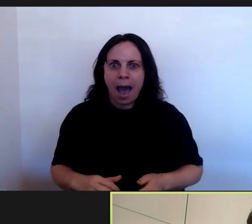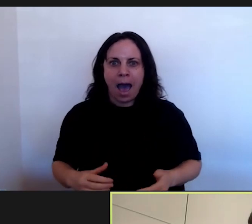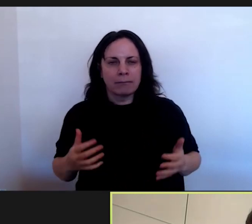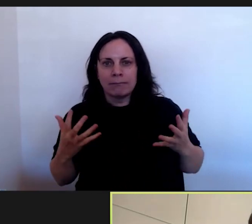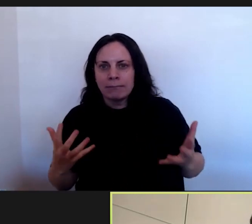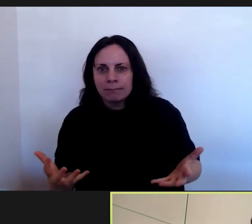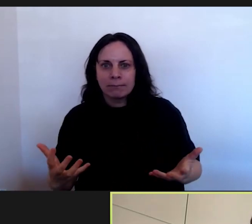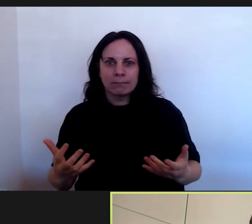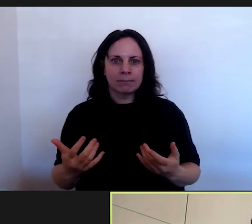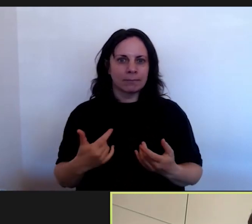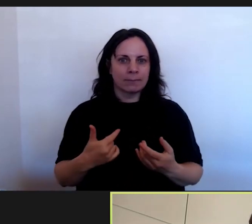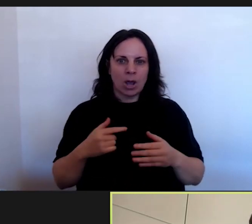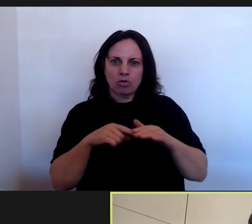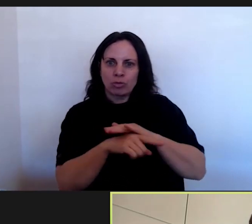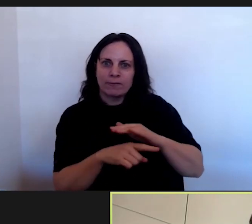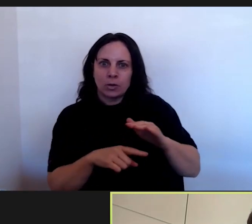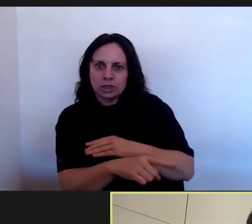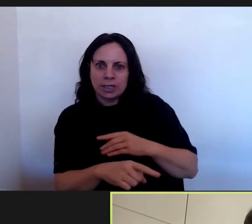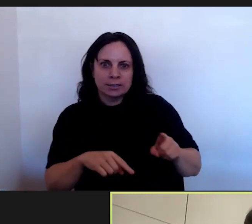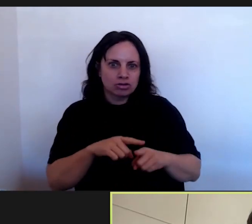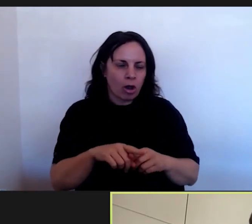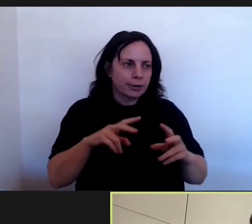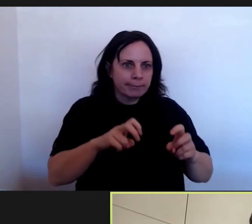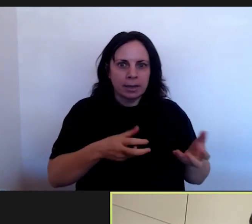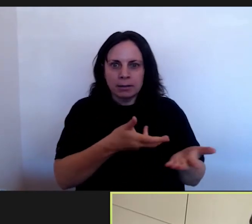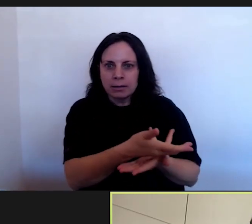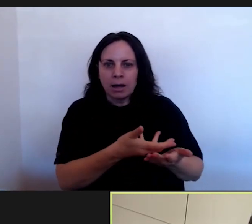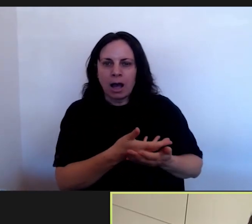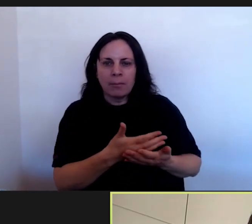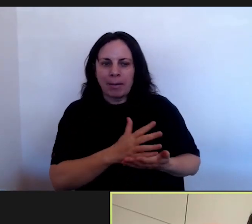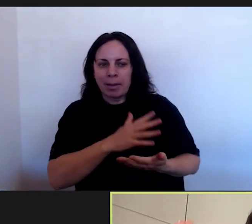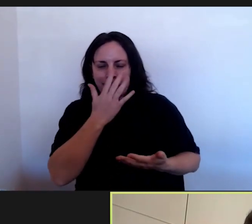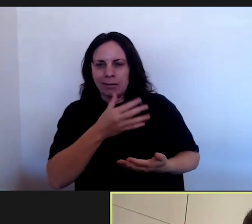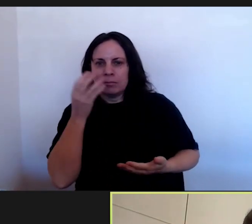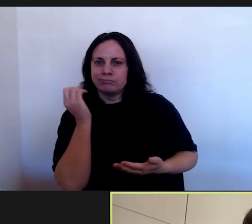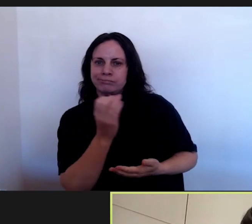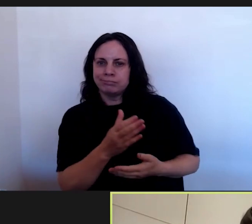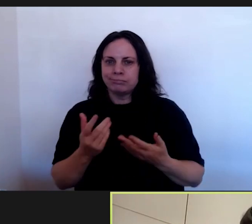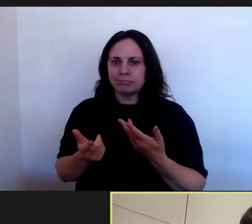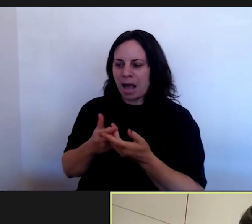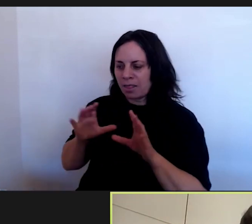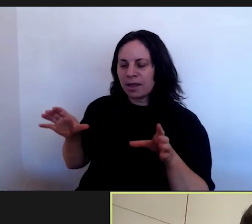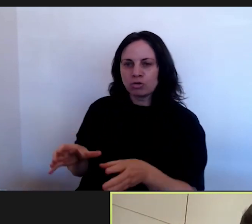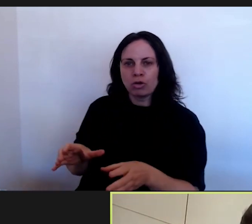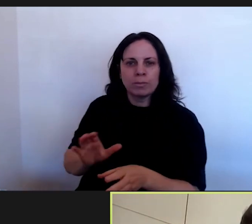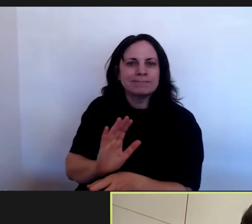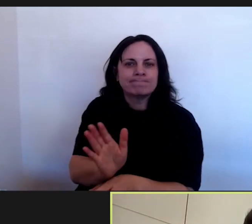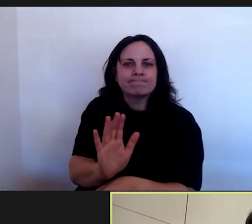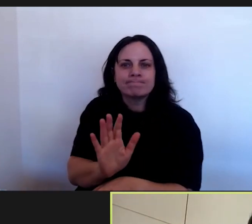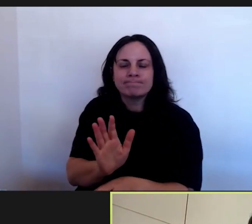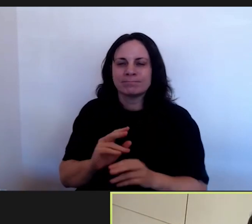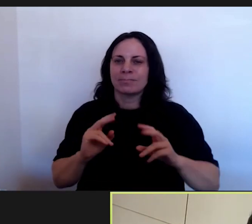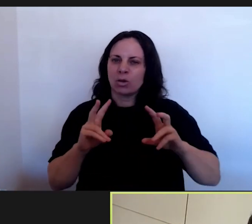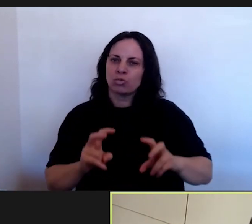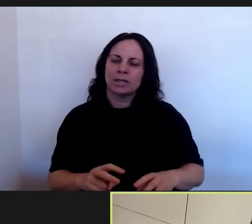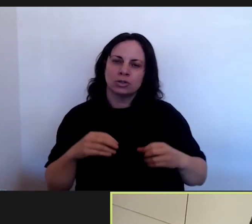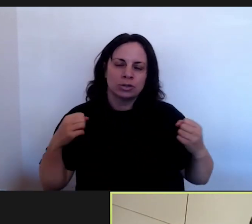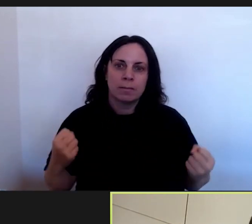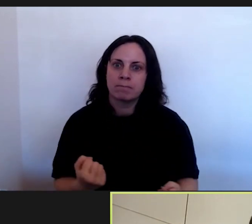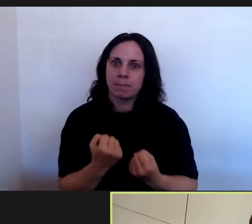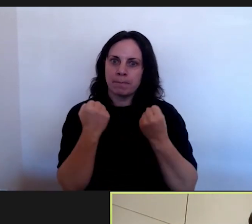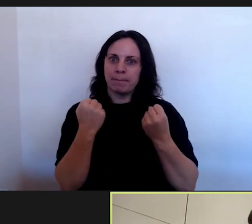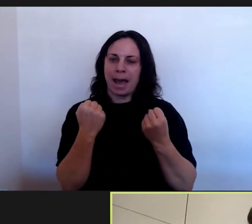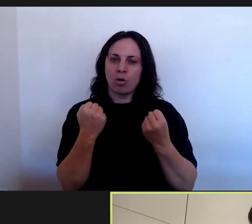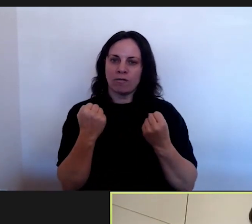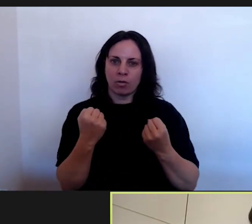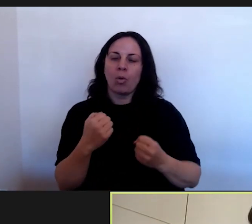this refugees. I'll better off researching someone else, you know, because research is so powerful and we do need research.